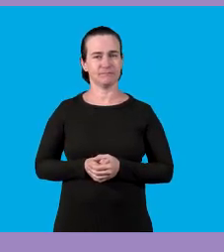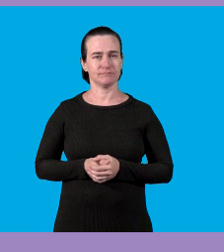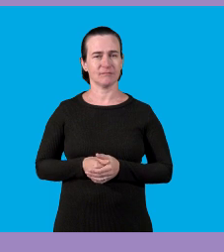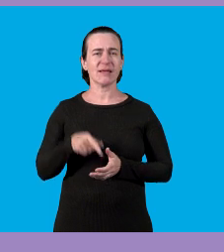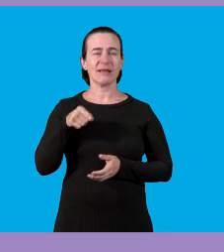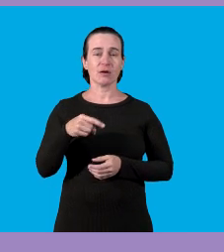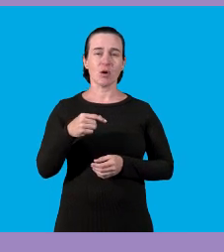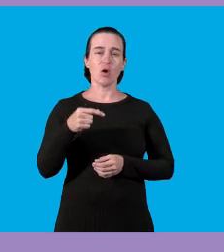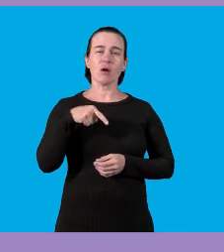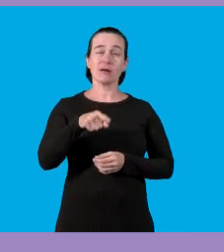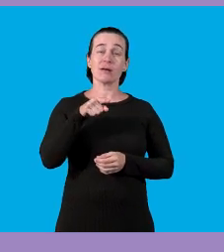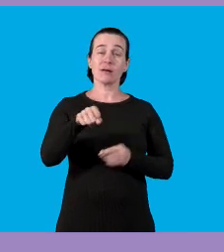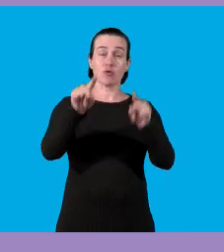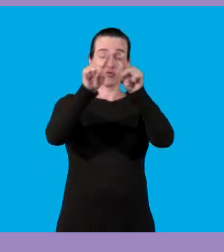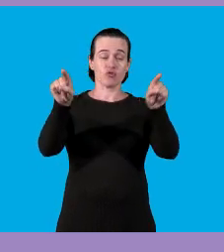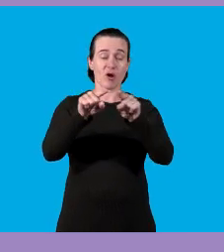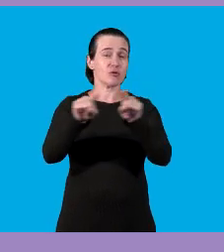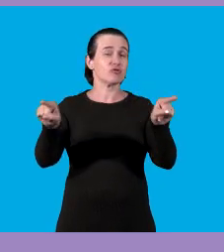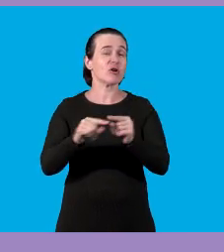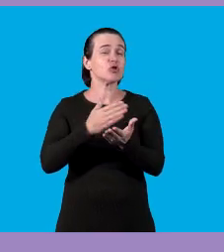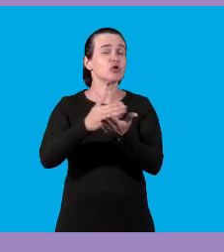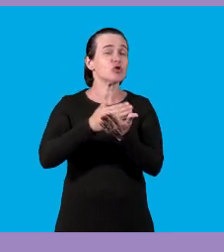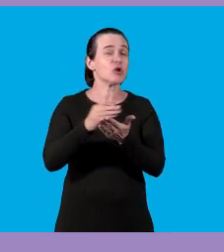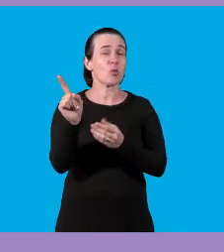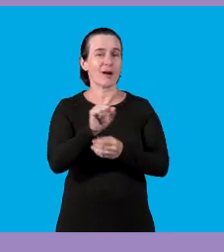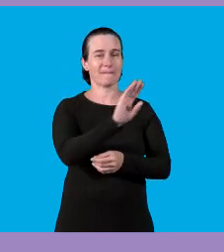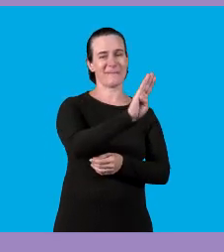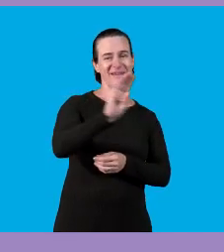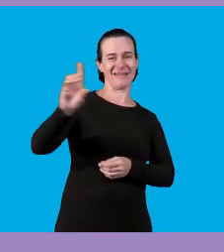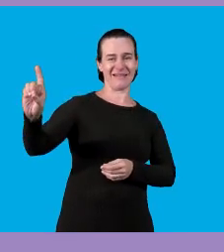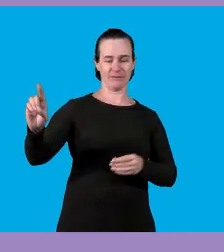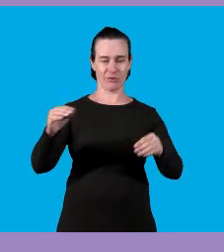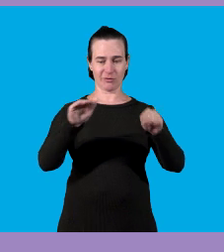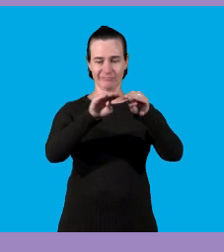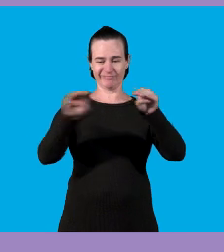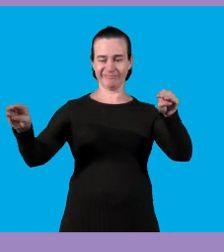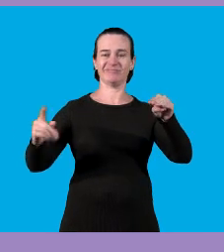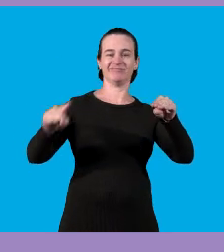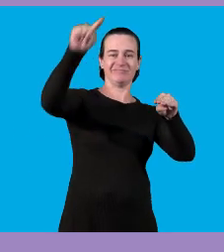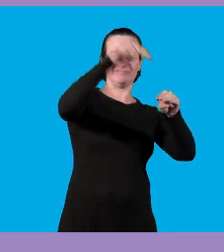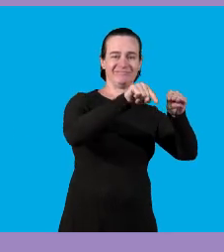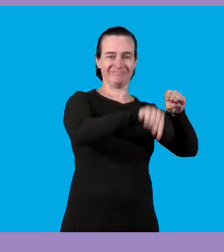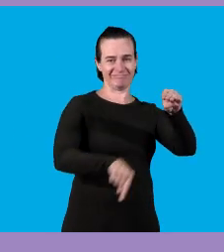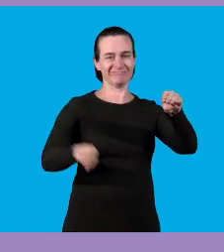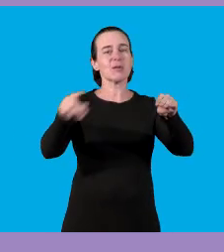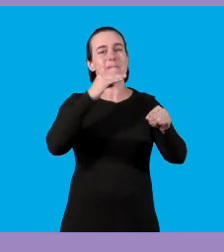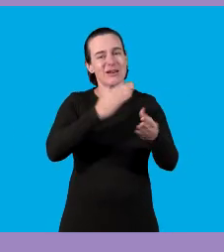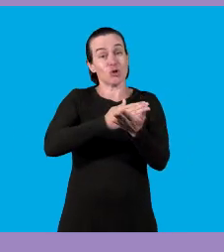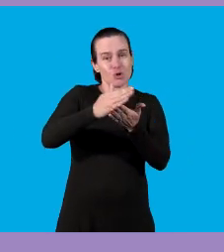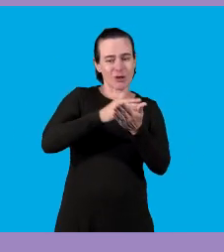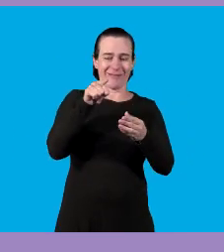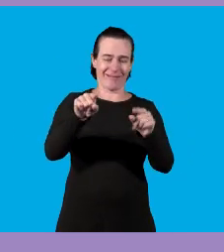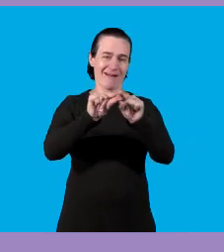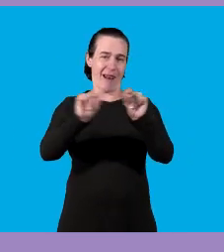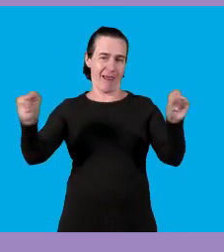on both triangles. ABD has side BD, that side there is common. It's on the top